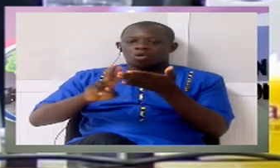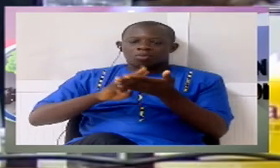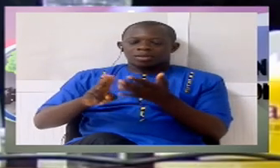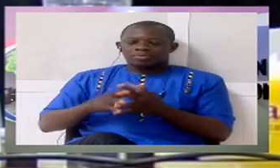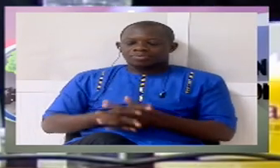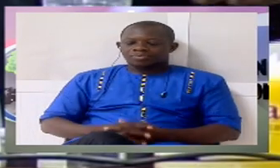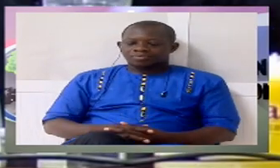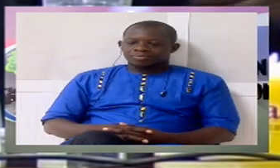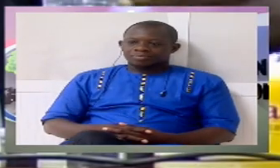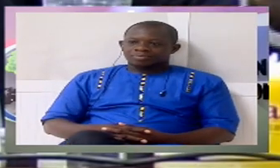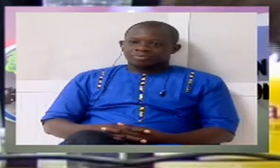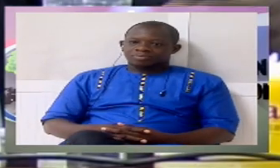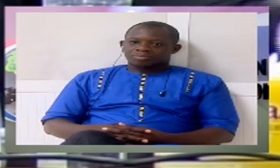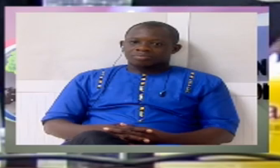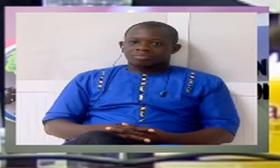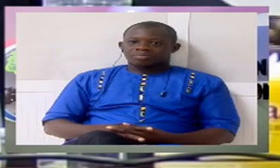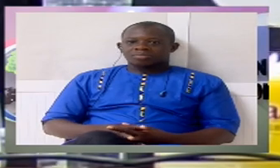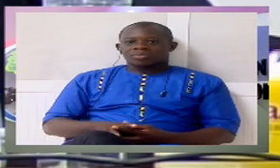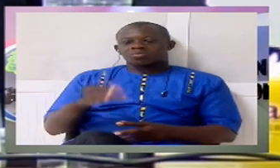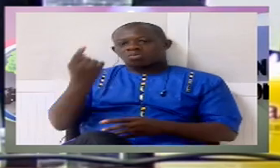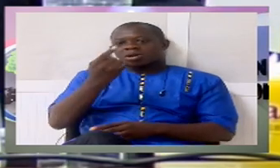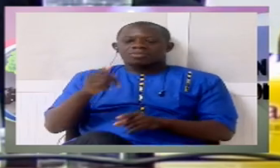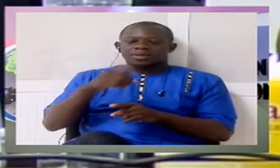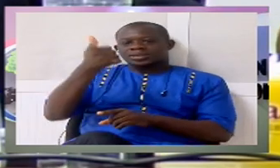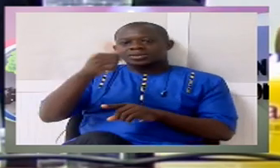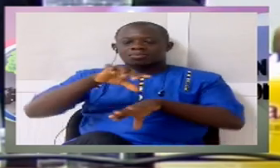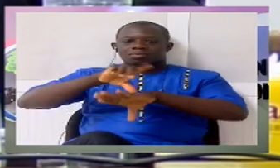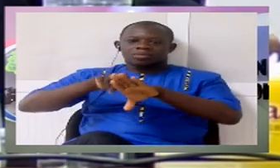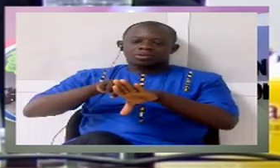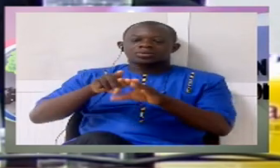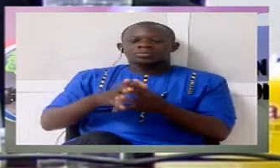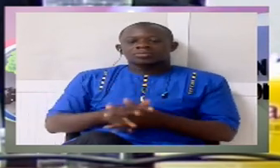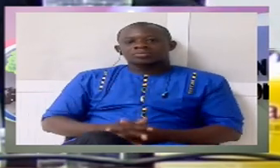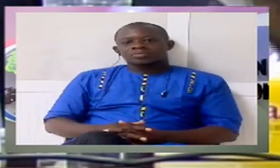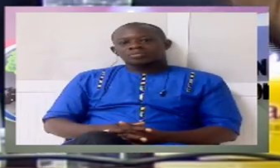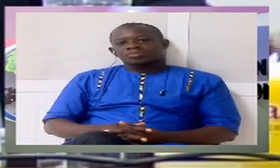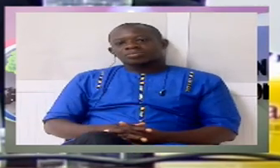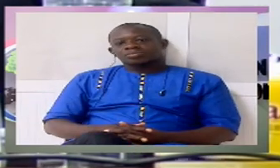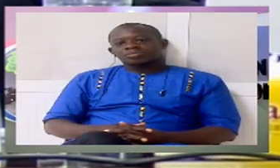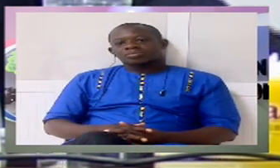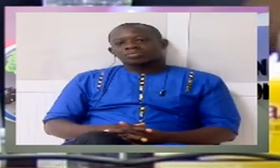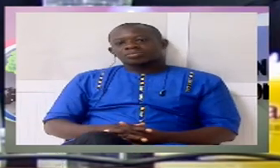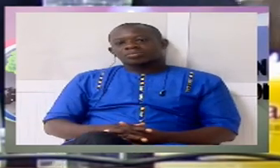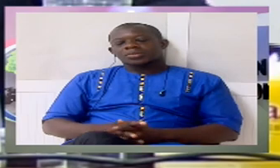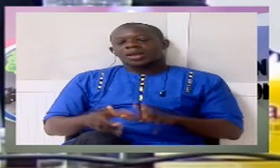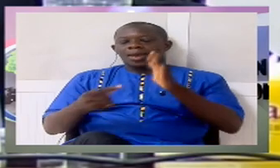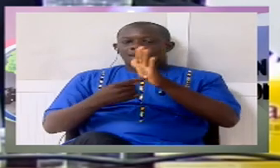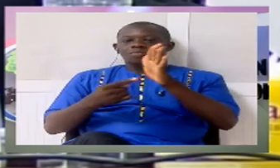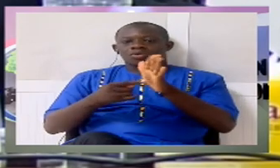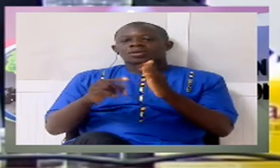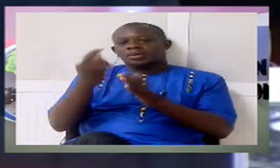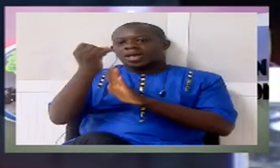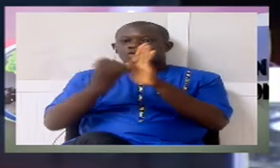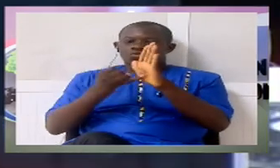Yes, it's just by 6 minutes or so. Is it a procedural matter? Substantive matter, substantive. But we would sort it